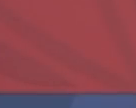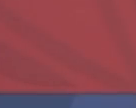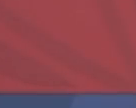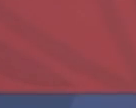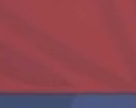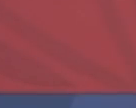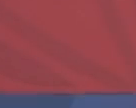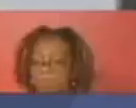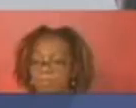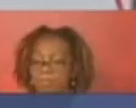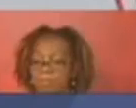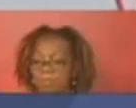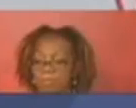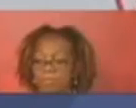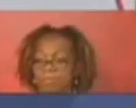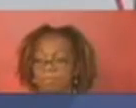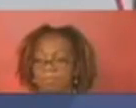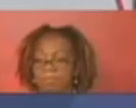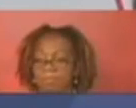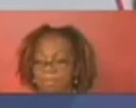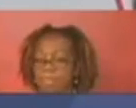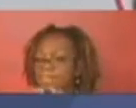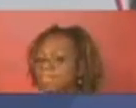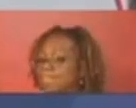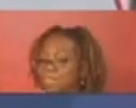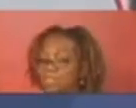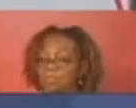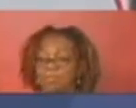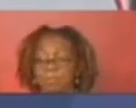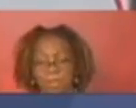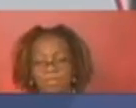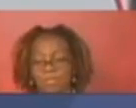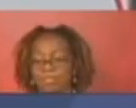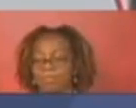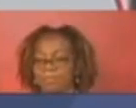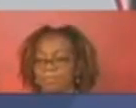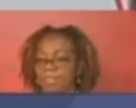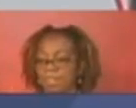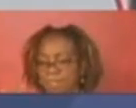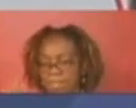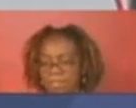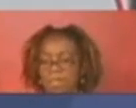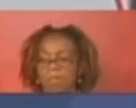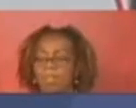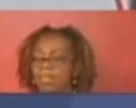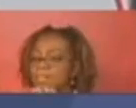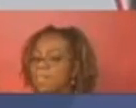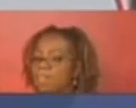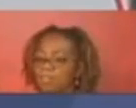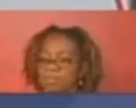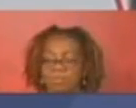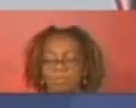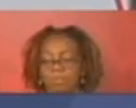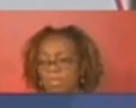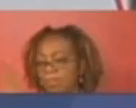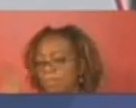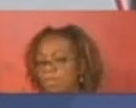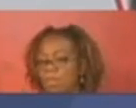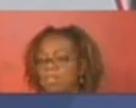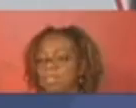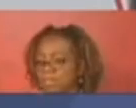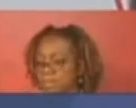Sunday. Principal Medical Officer of Institutions, Dr. Maryam Abdool-Richards, says the majority of appointments were made via the online